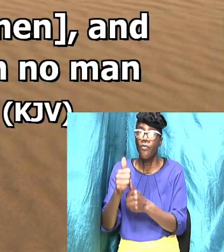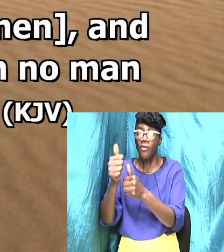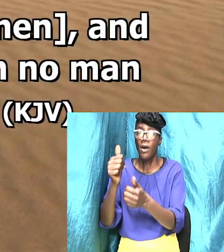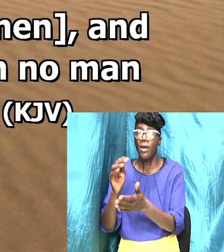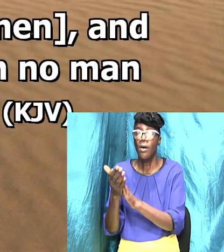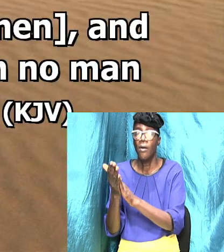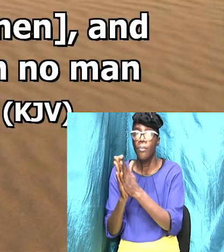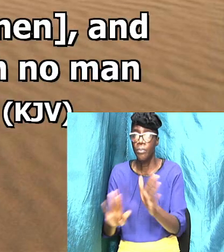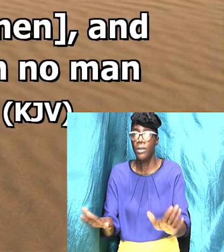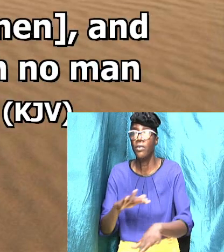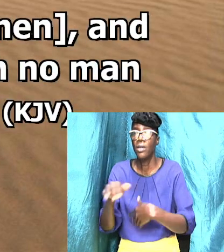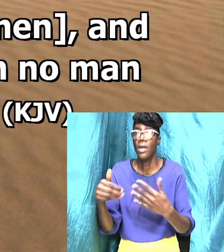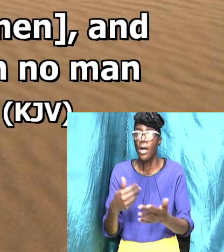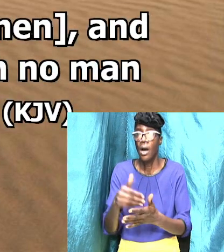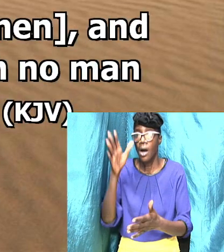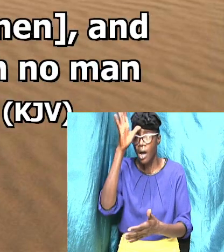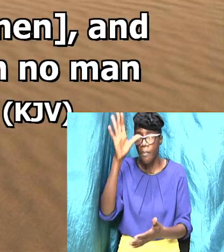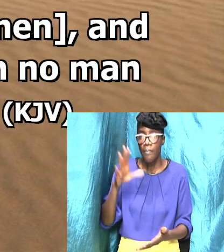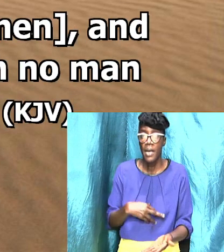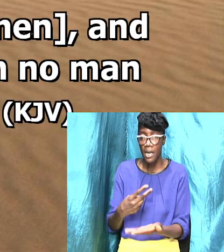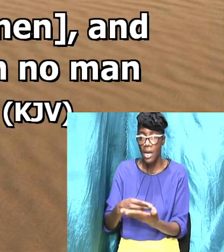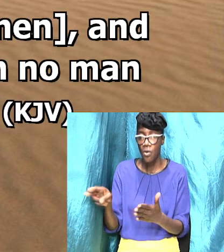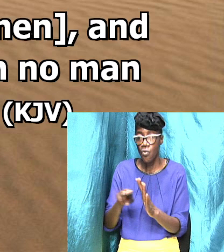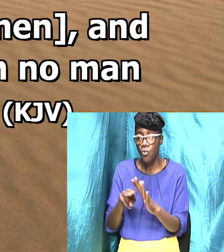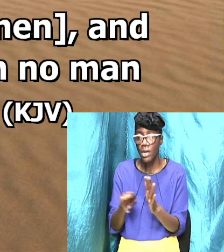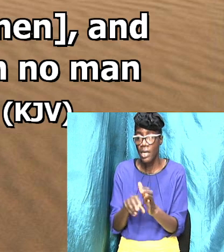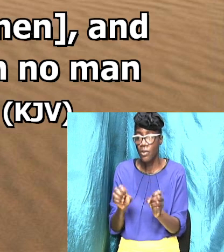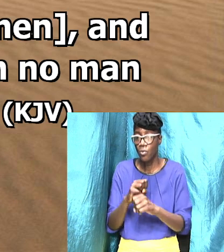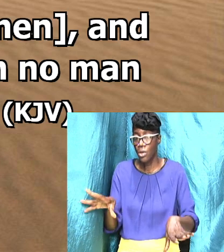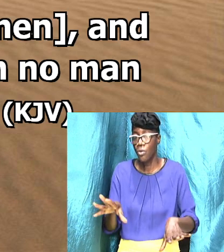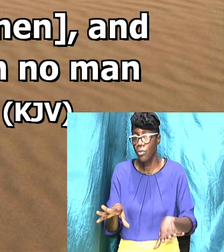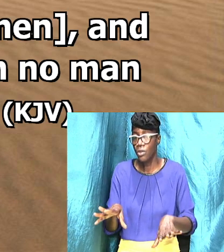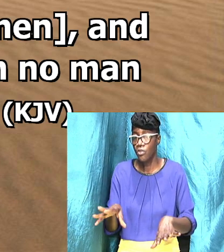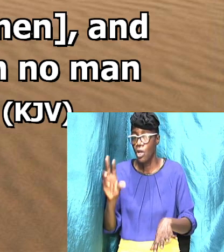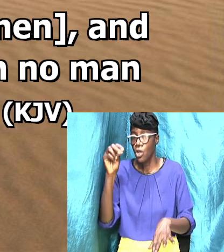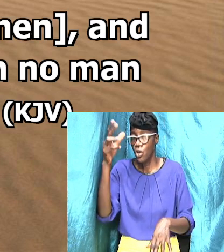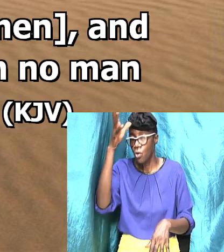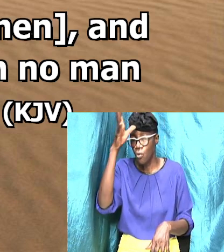holiness, without which no man